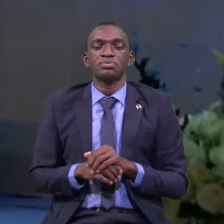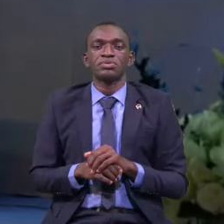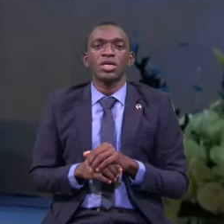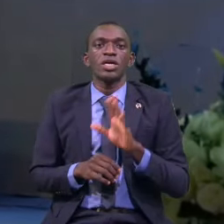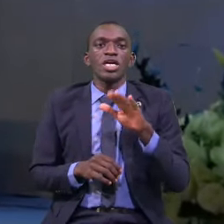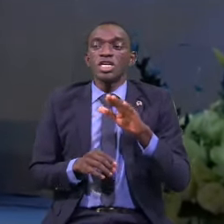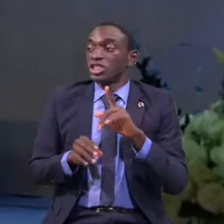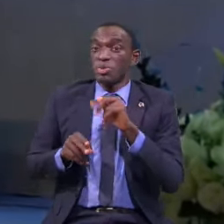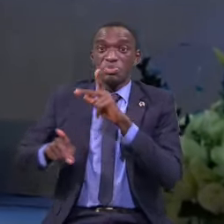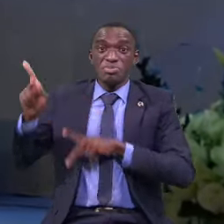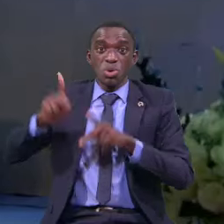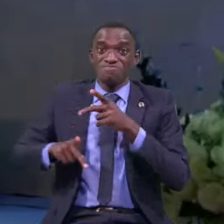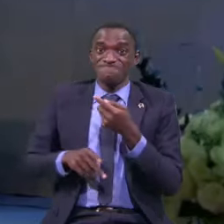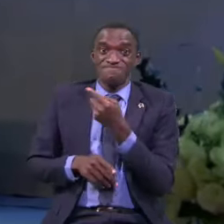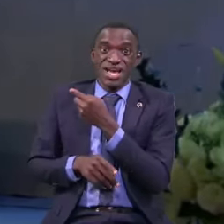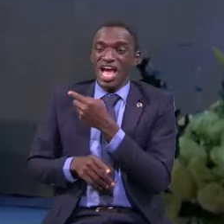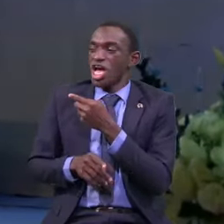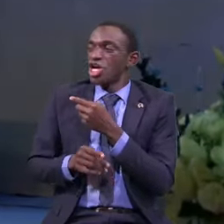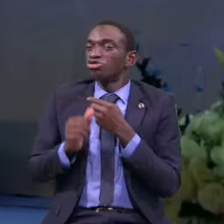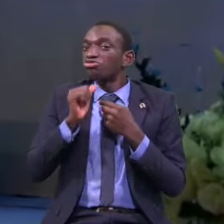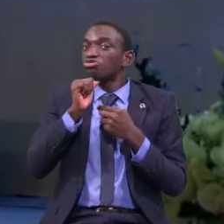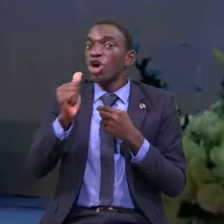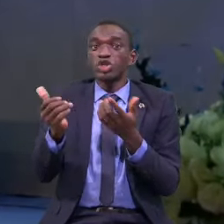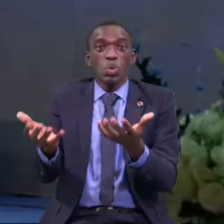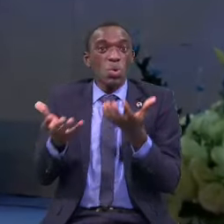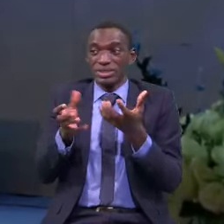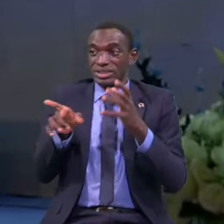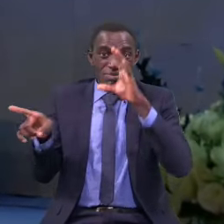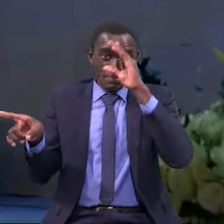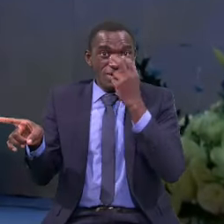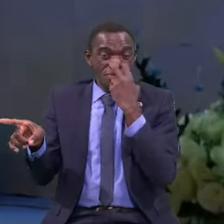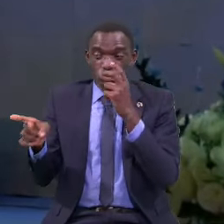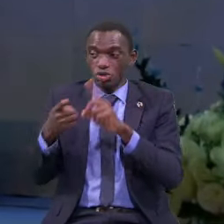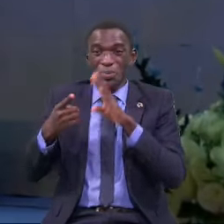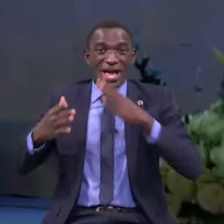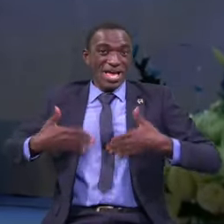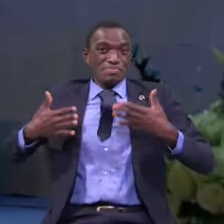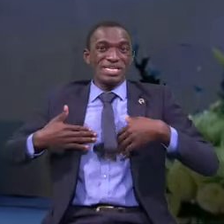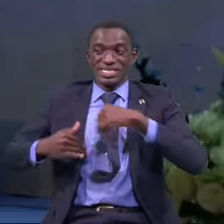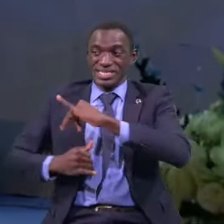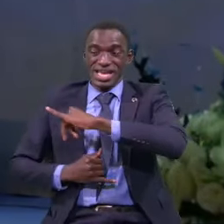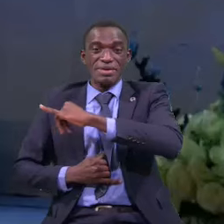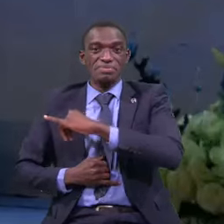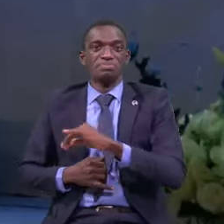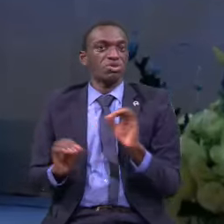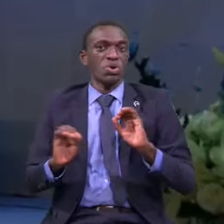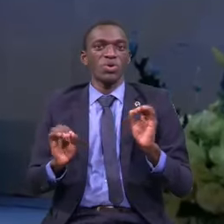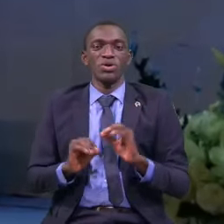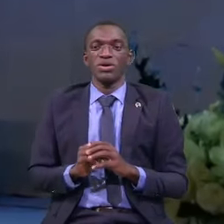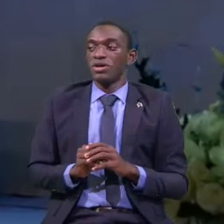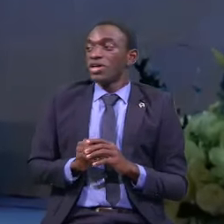They didn't want him to be as happy as they were, as independent